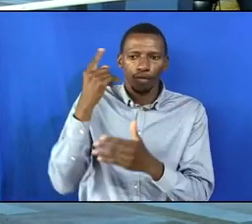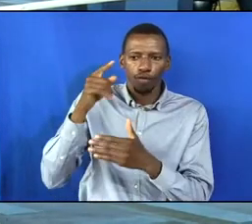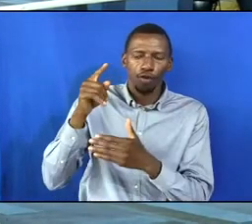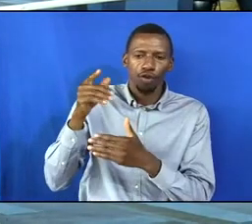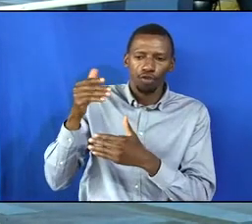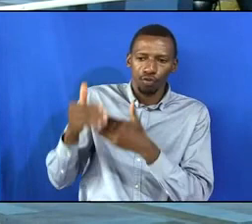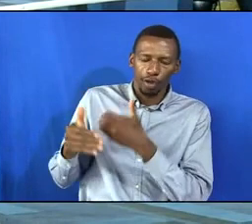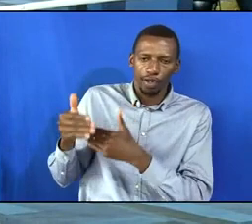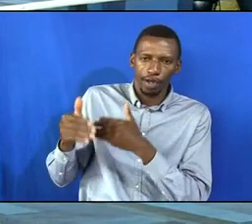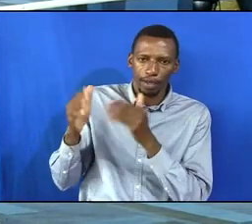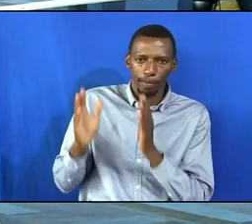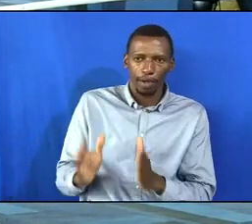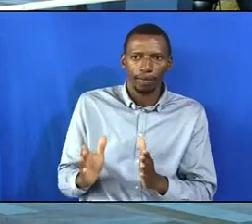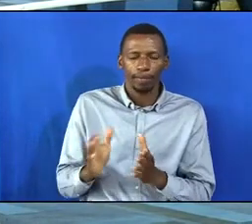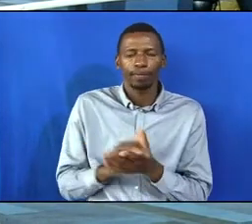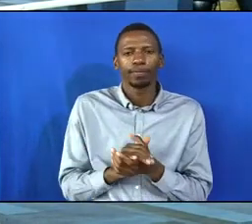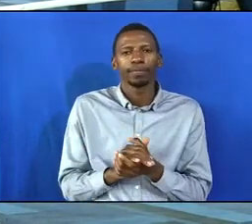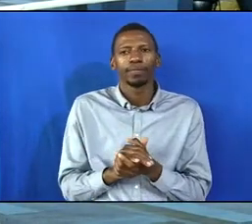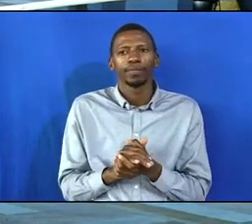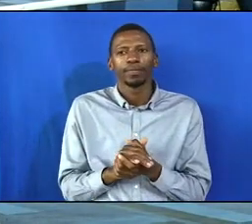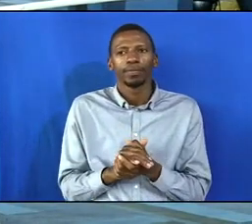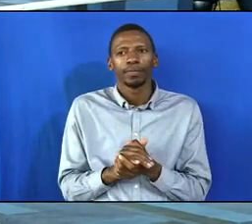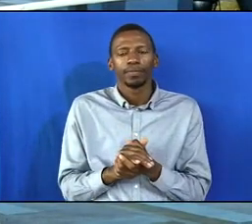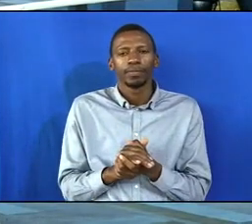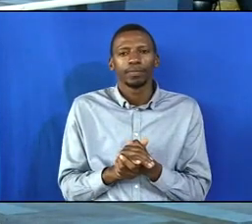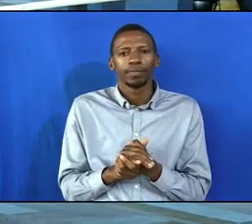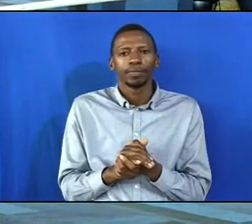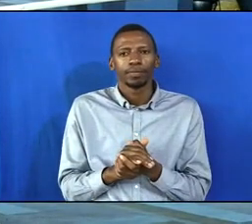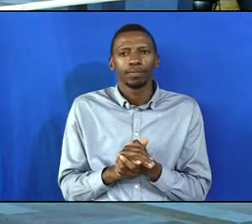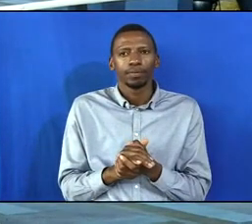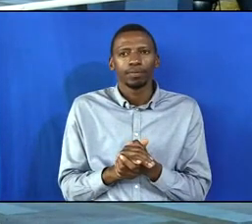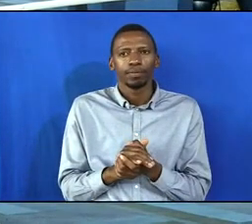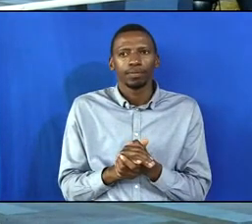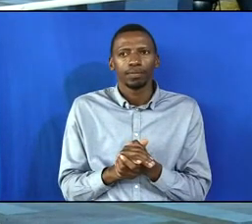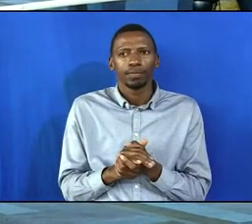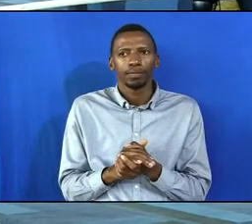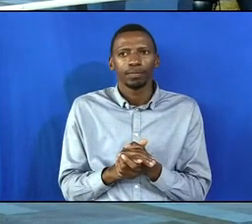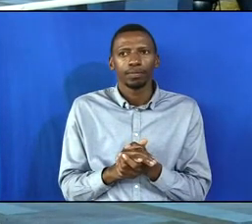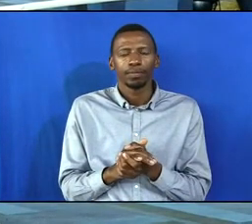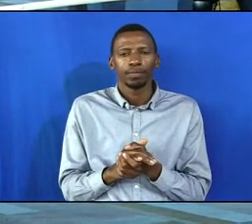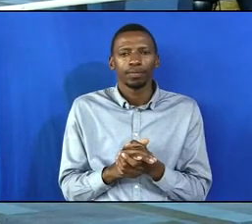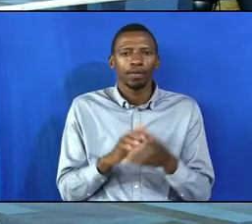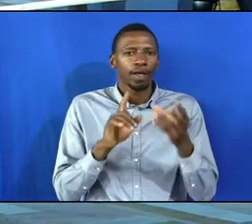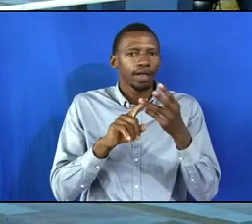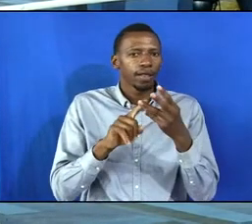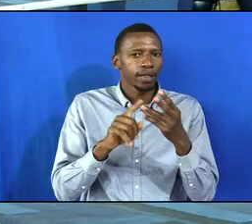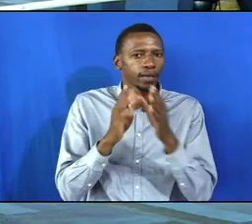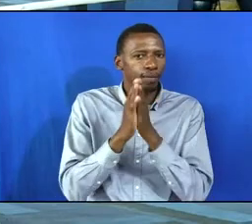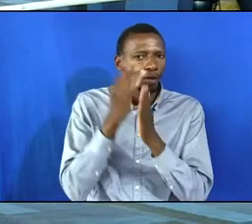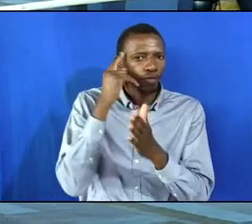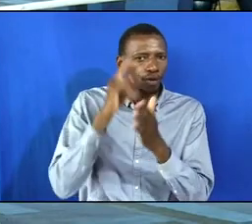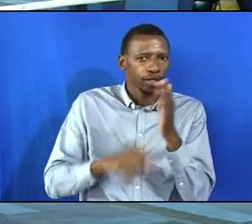5 plus who? Bob. You pay for that testimony. Third item,